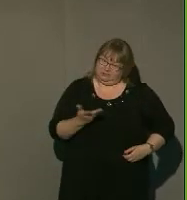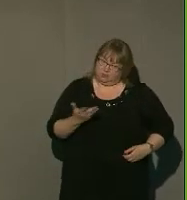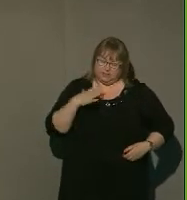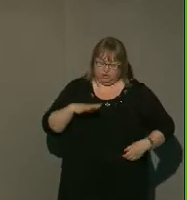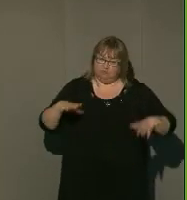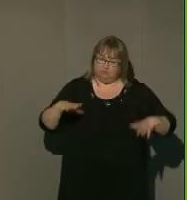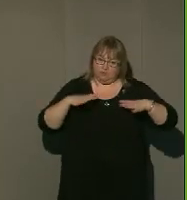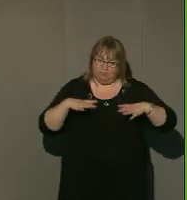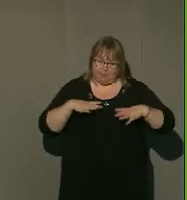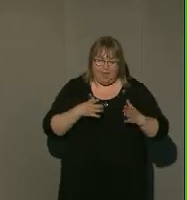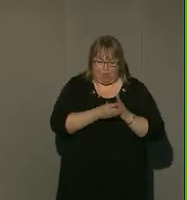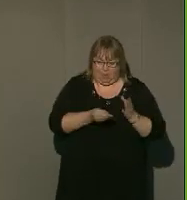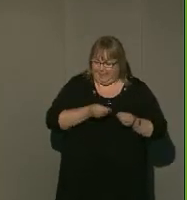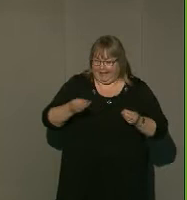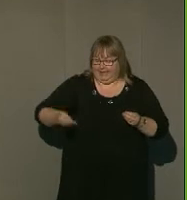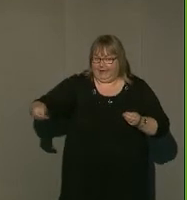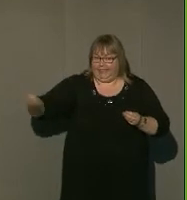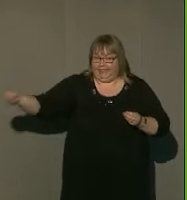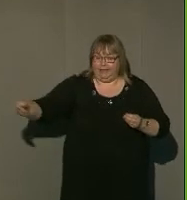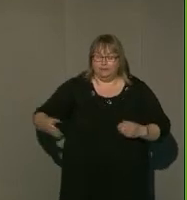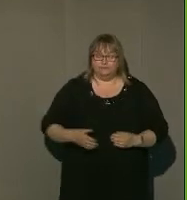Sam.